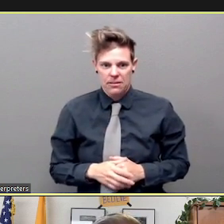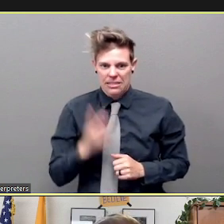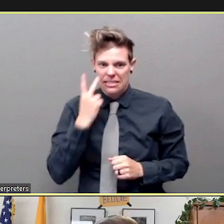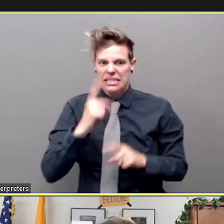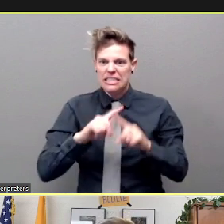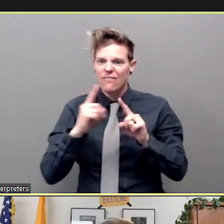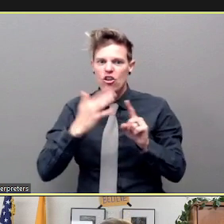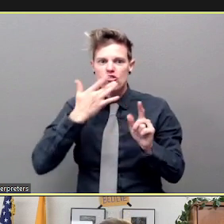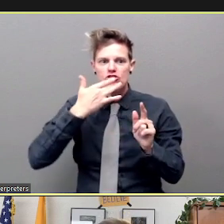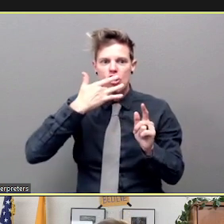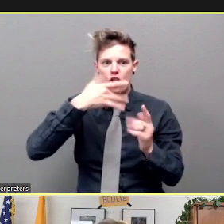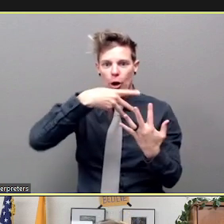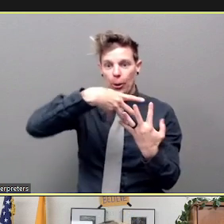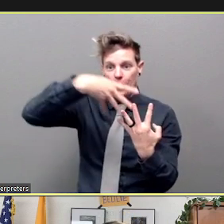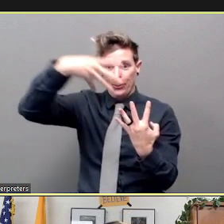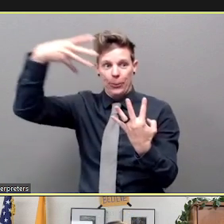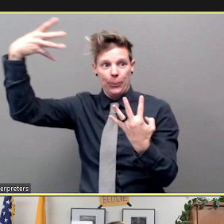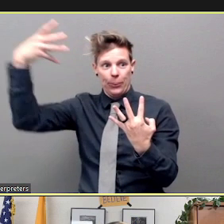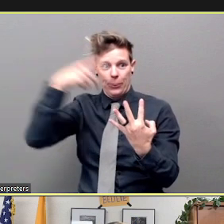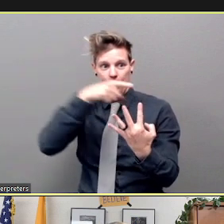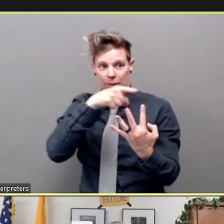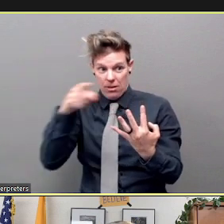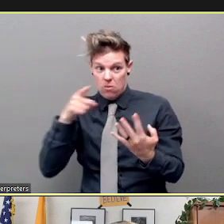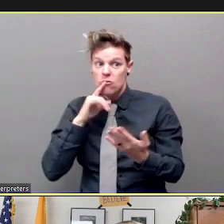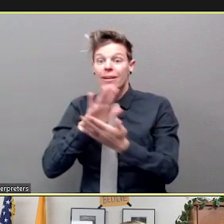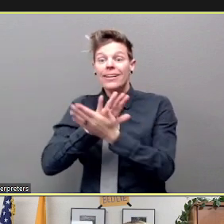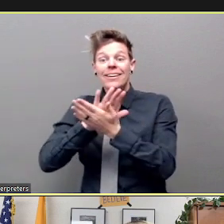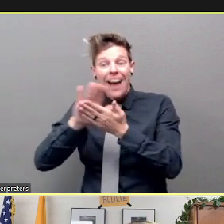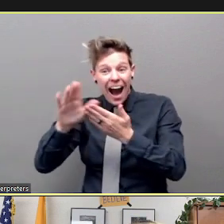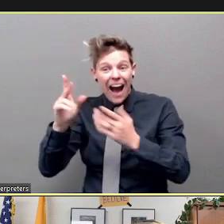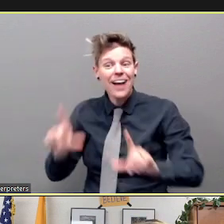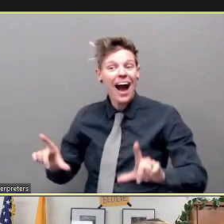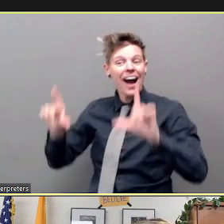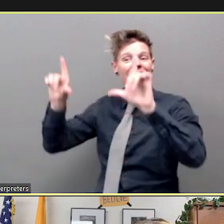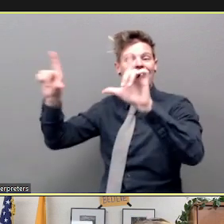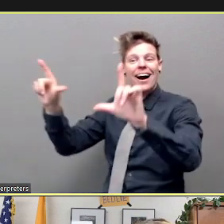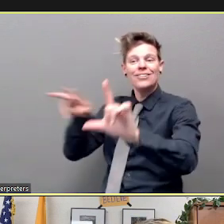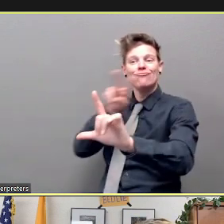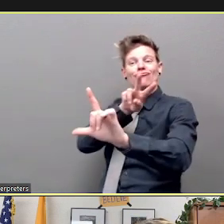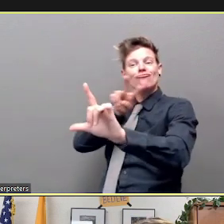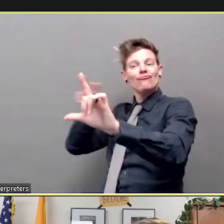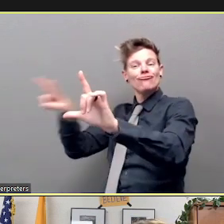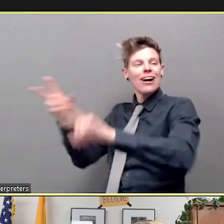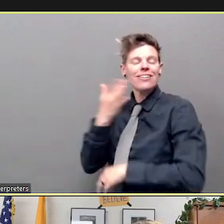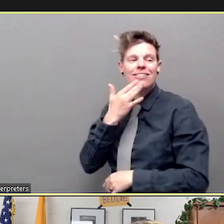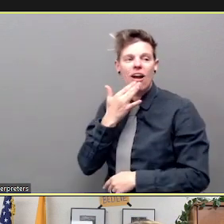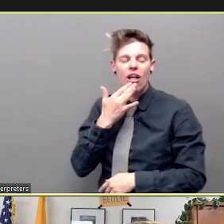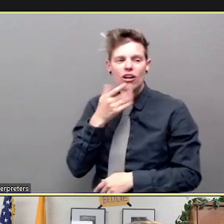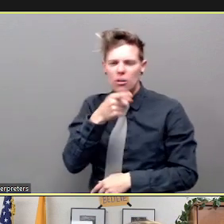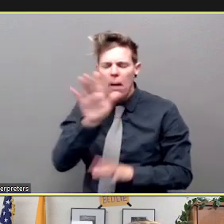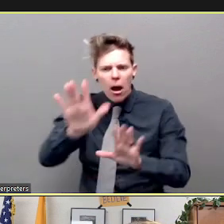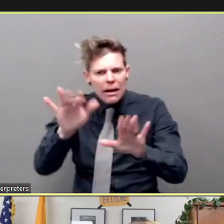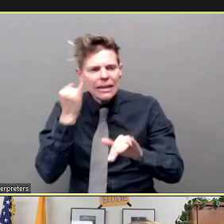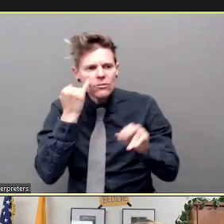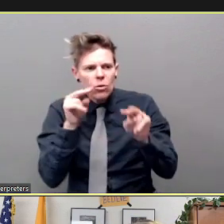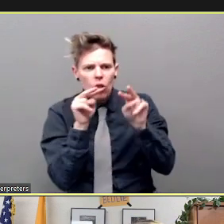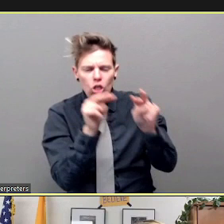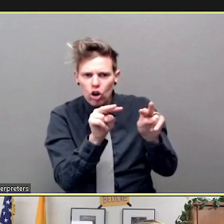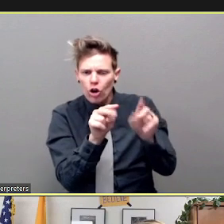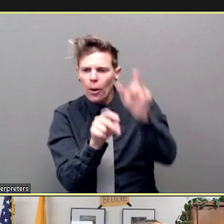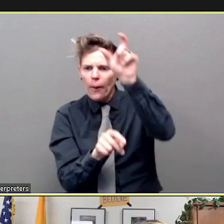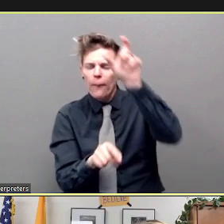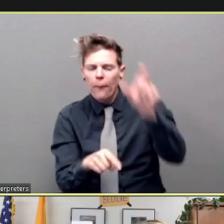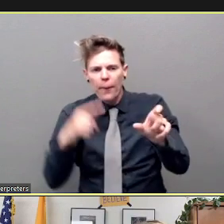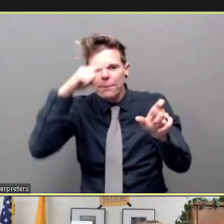of art. I'm not going to go through the whole thing, but if you look way, way back, that